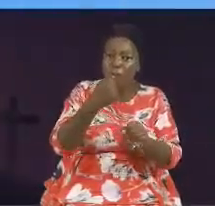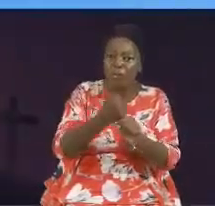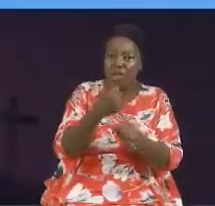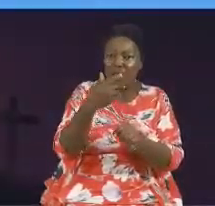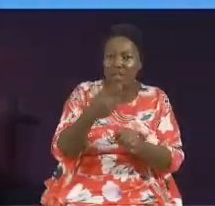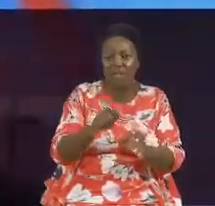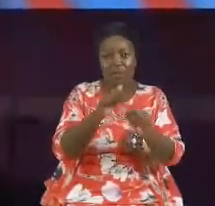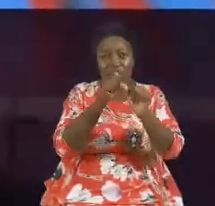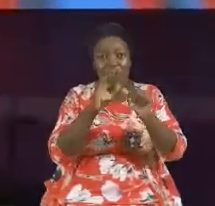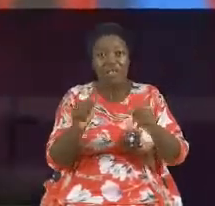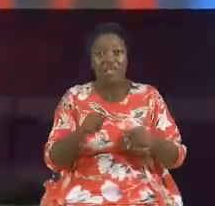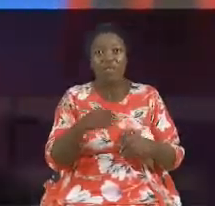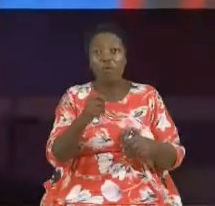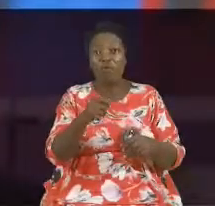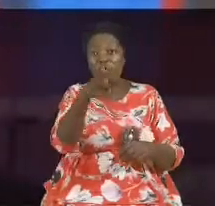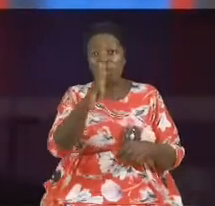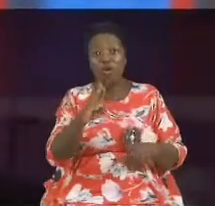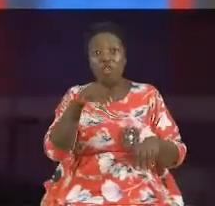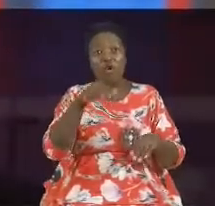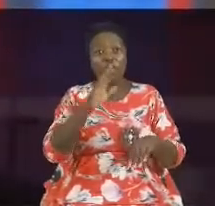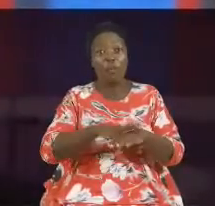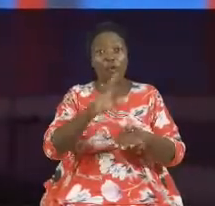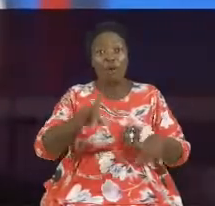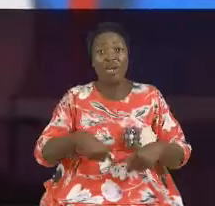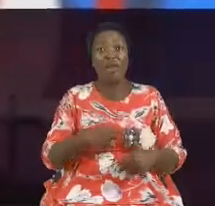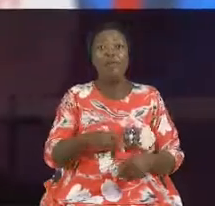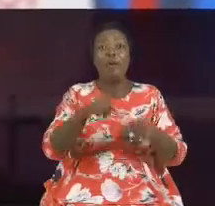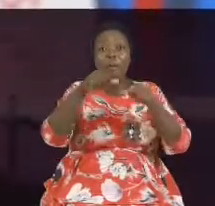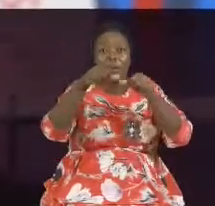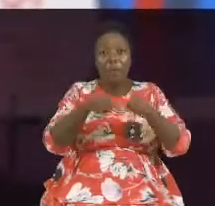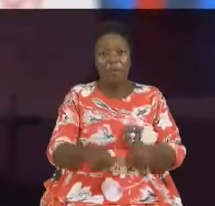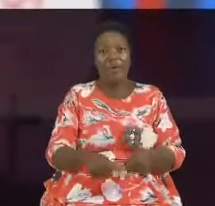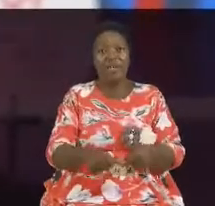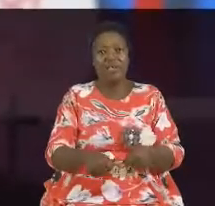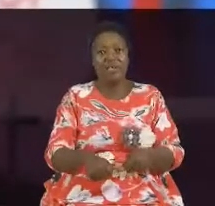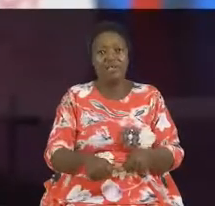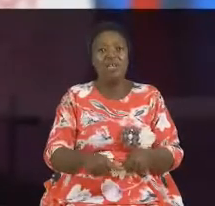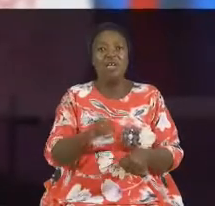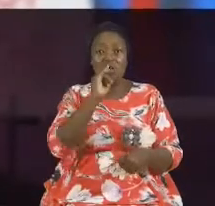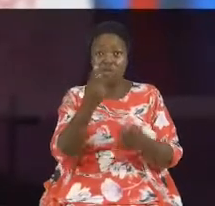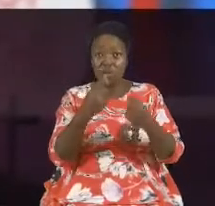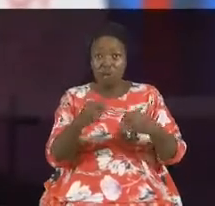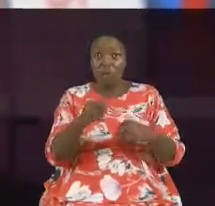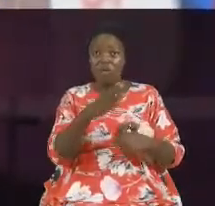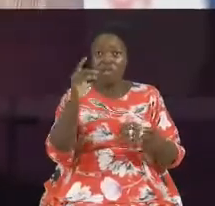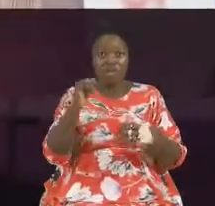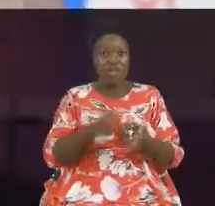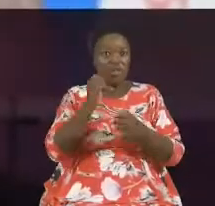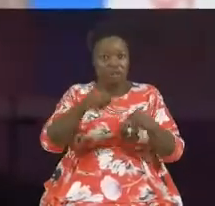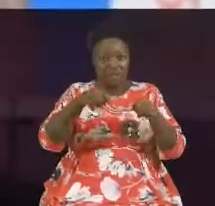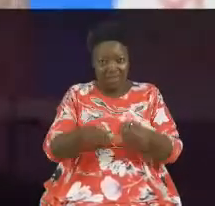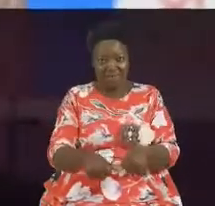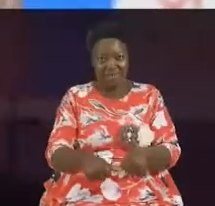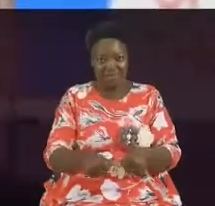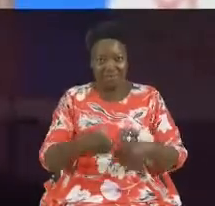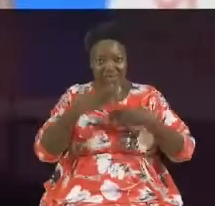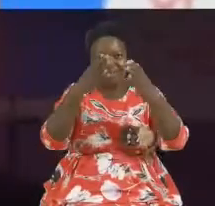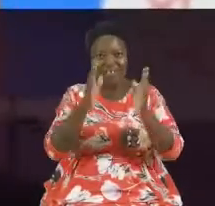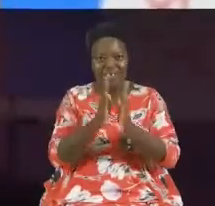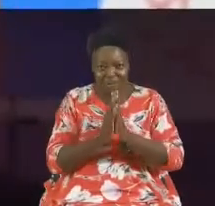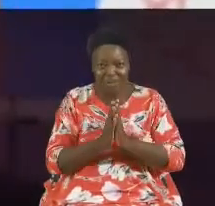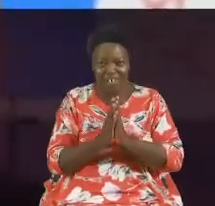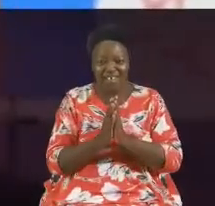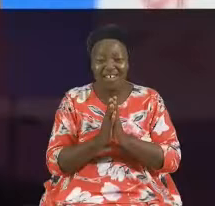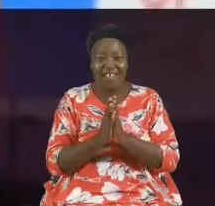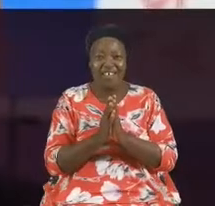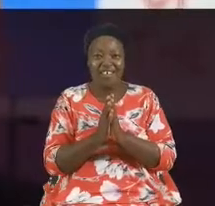you tonight how to make the blessing permanent. It's come, it will